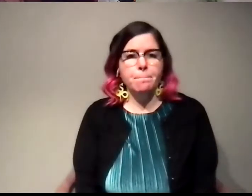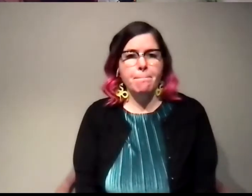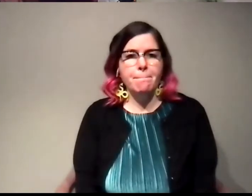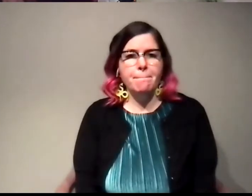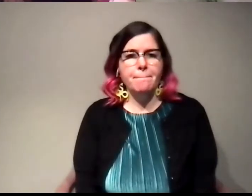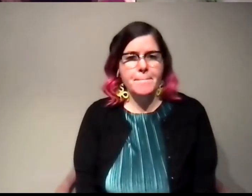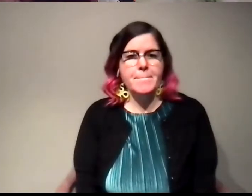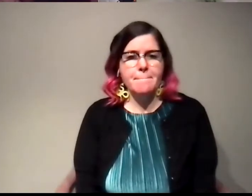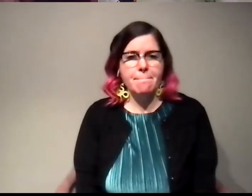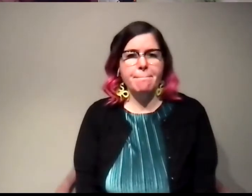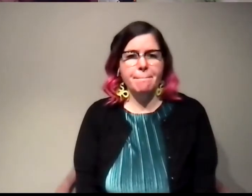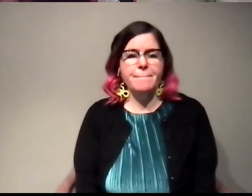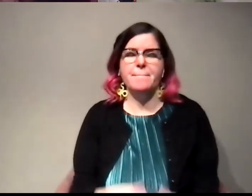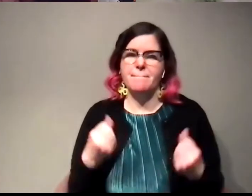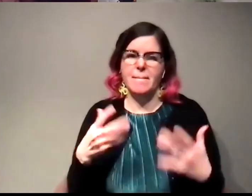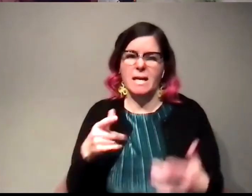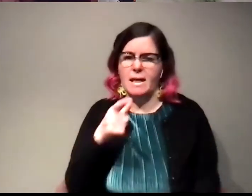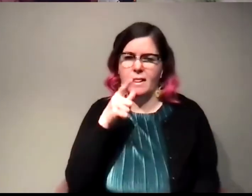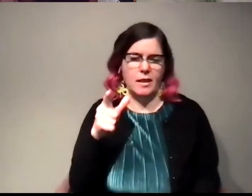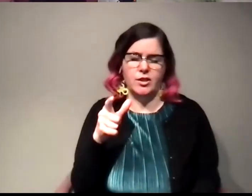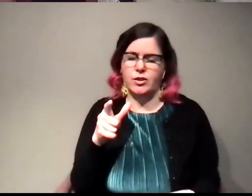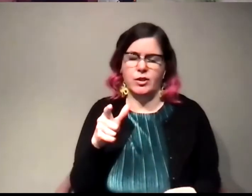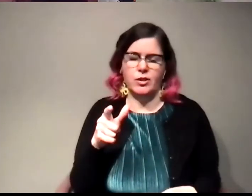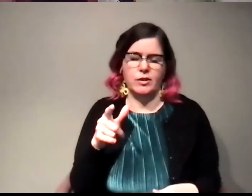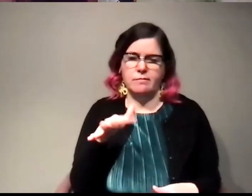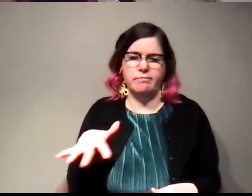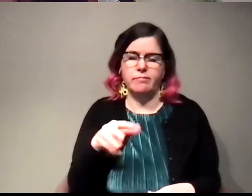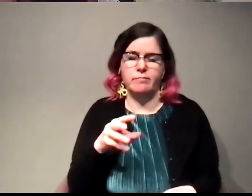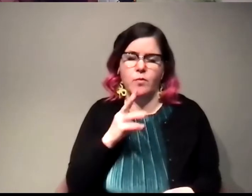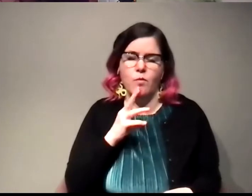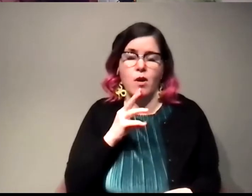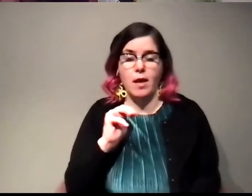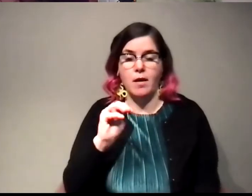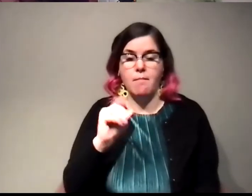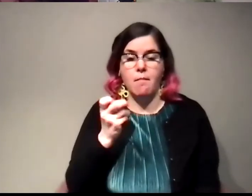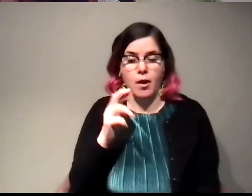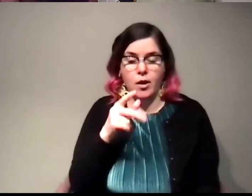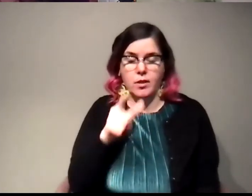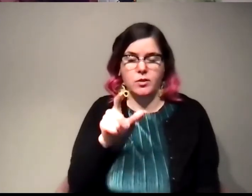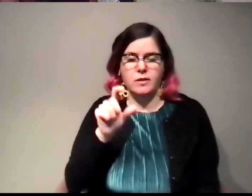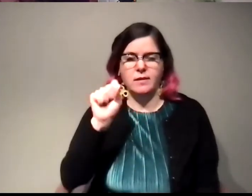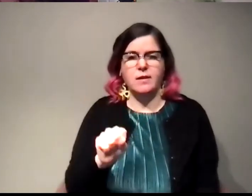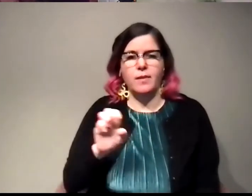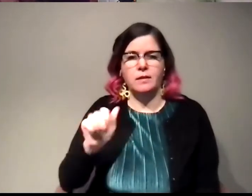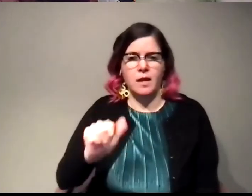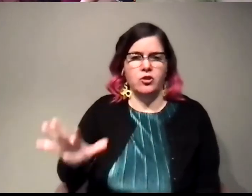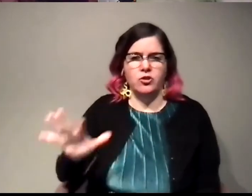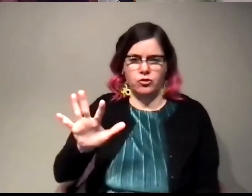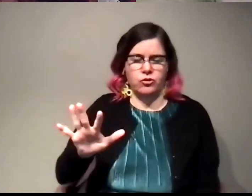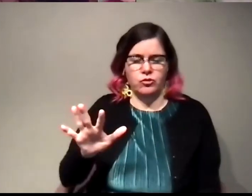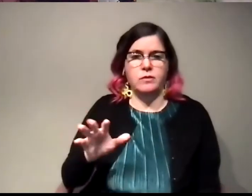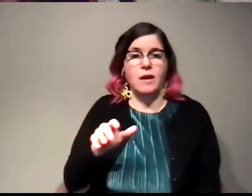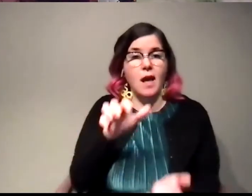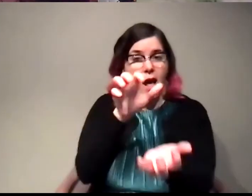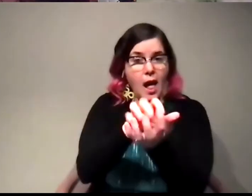There are a lot of lizards that do spend time in water, like monitor lizards of Southeast Asia come to mind. Alligators and